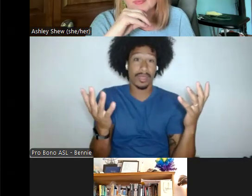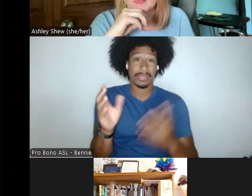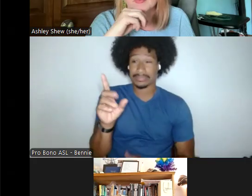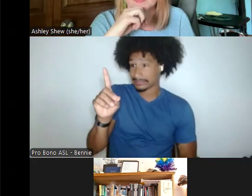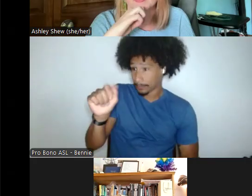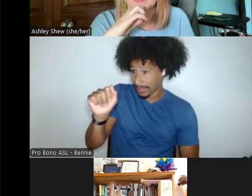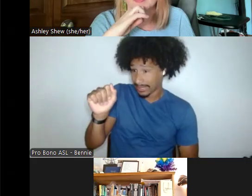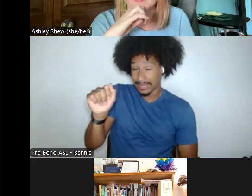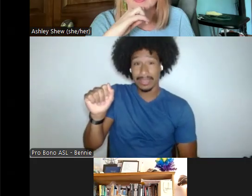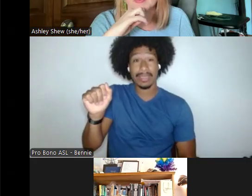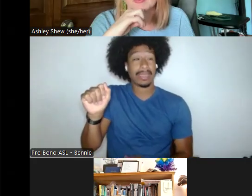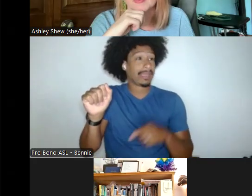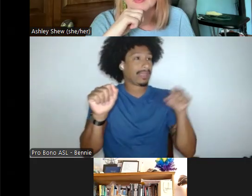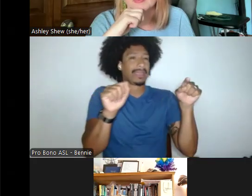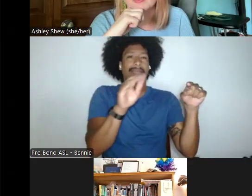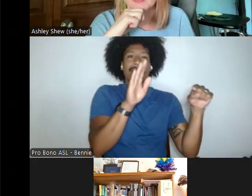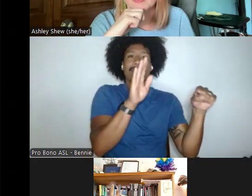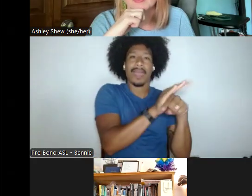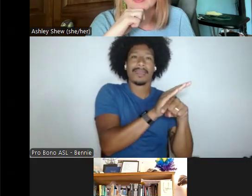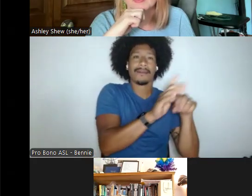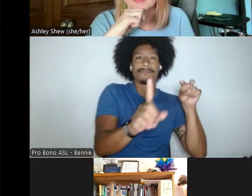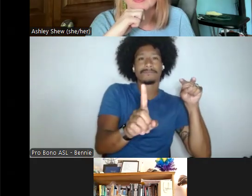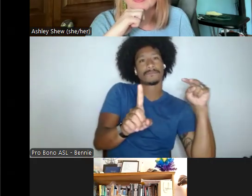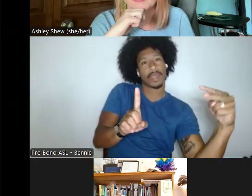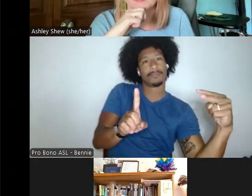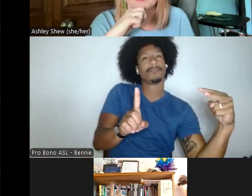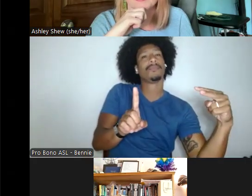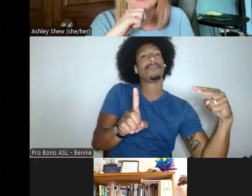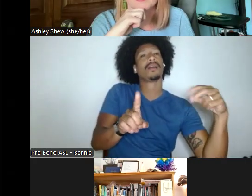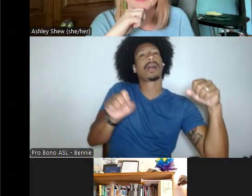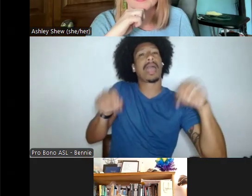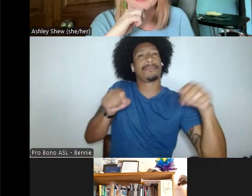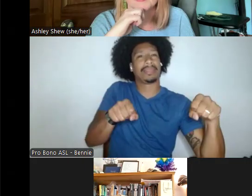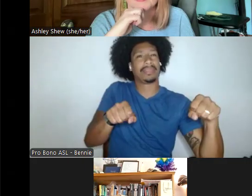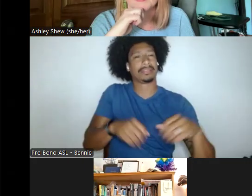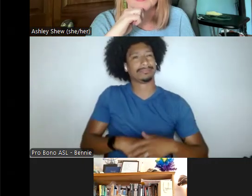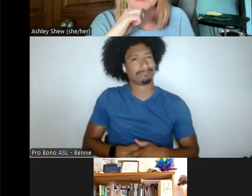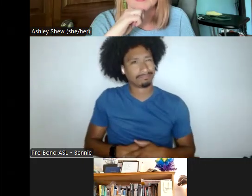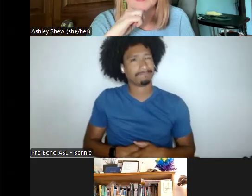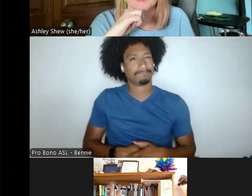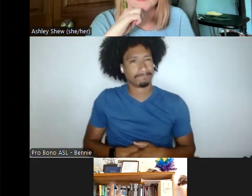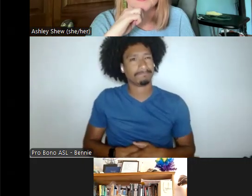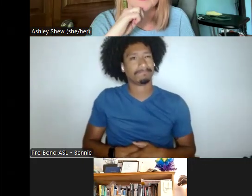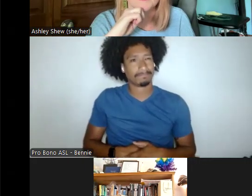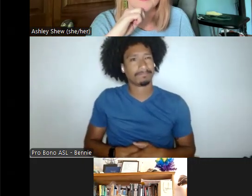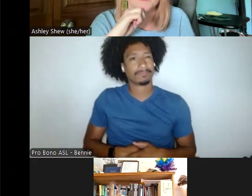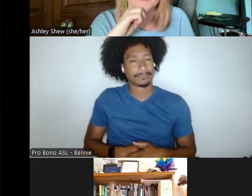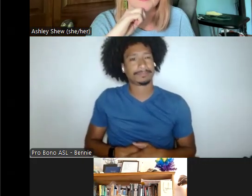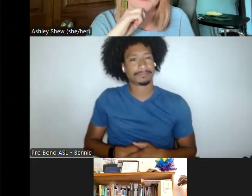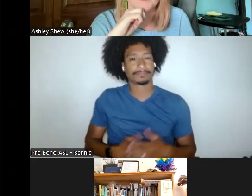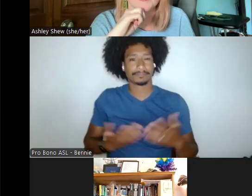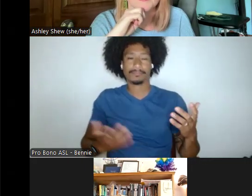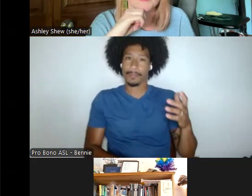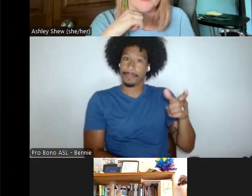and negative framings of capability. Disability in the material that these systems are trained